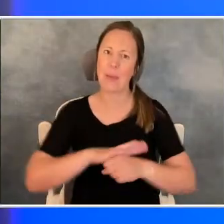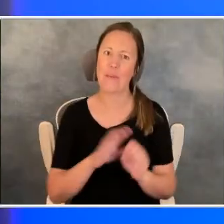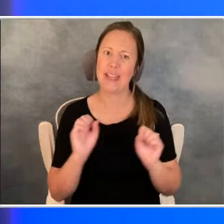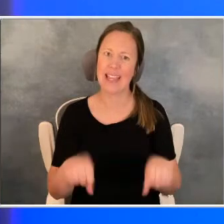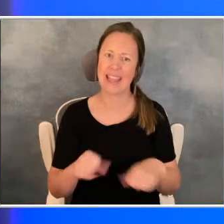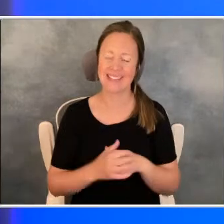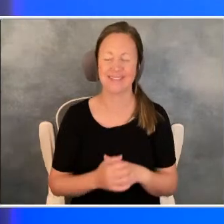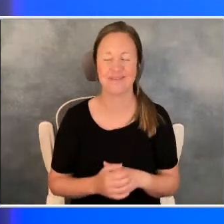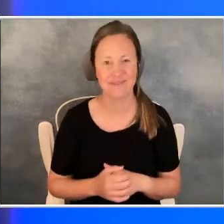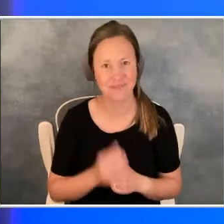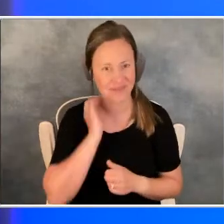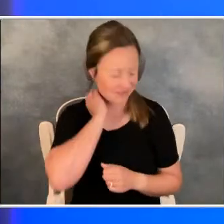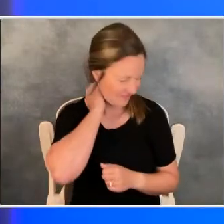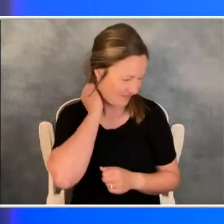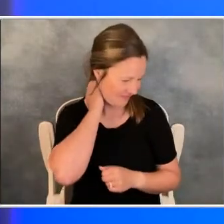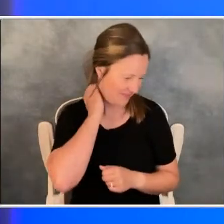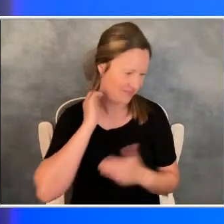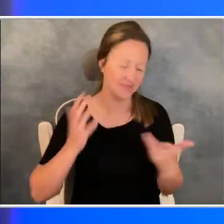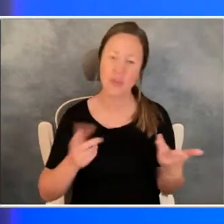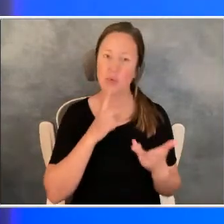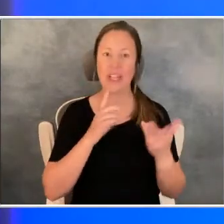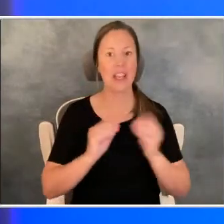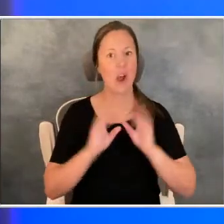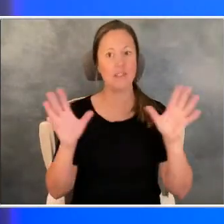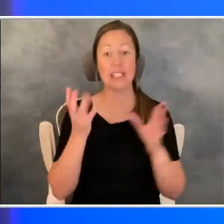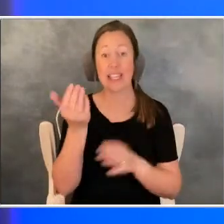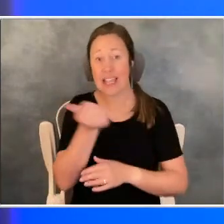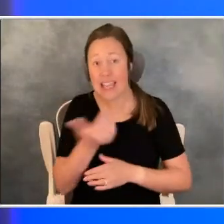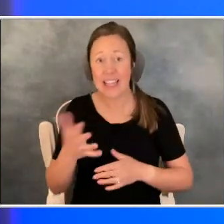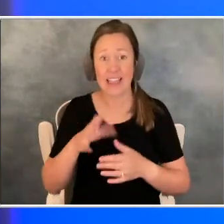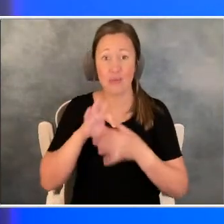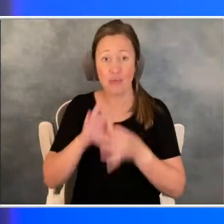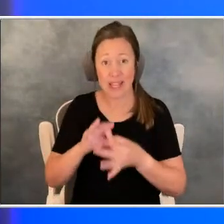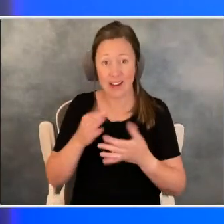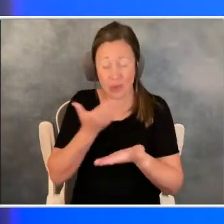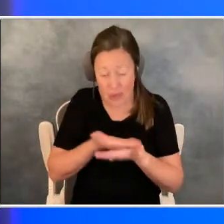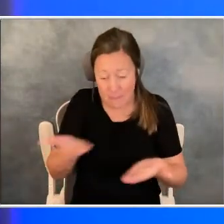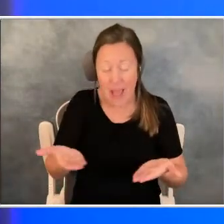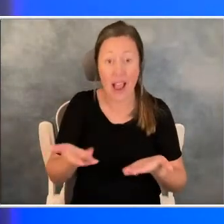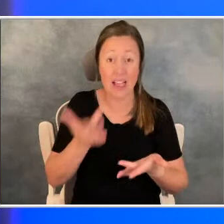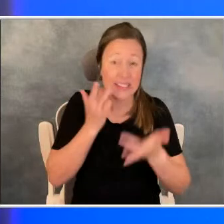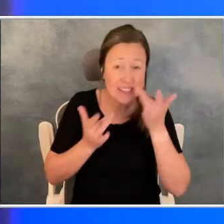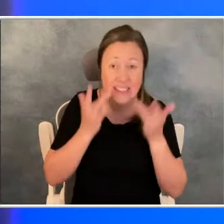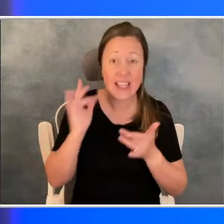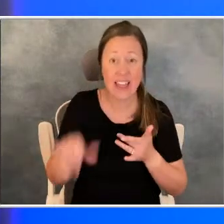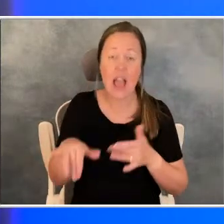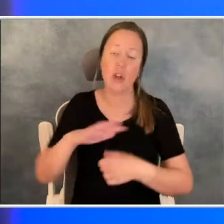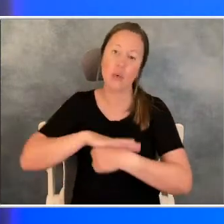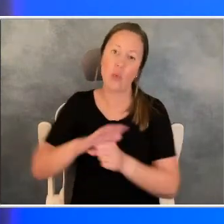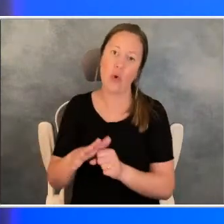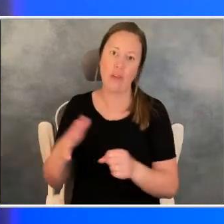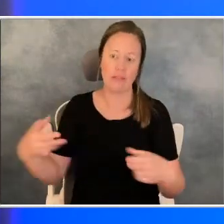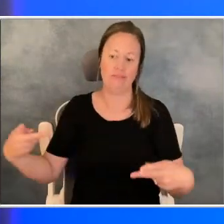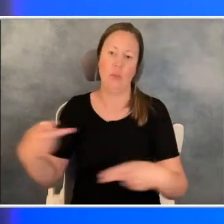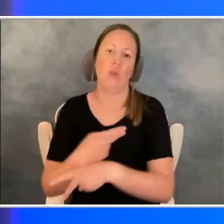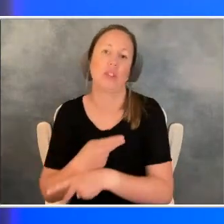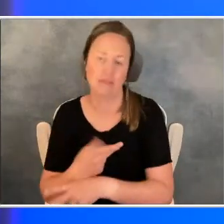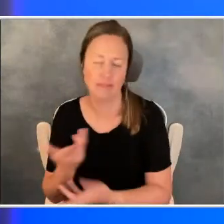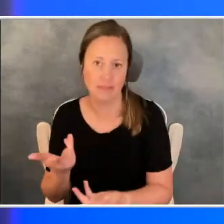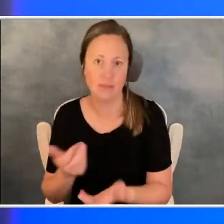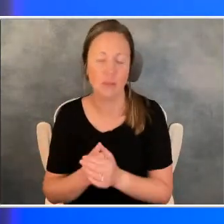made anything related to supply chain worse. I think we can say that without question. So we have a critical issue,